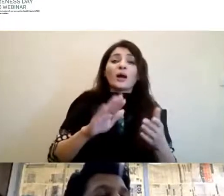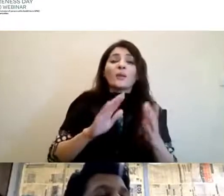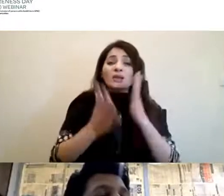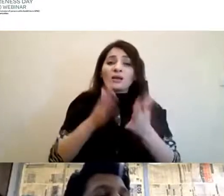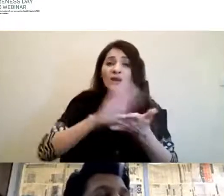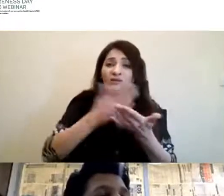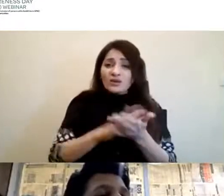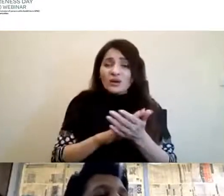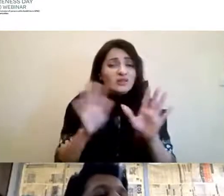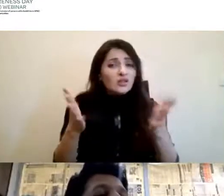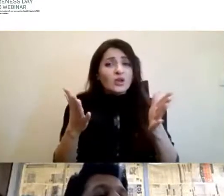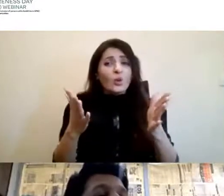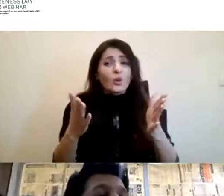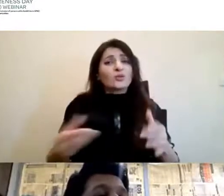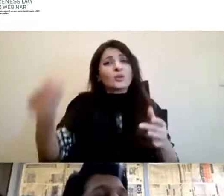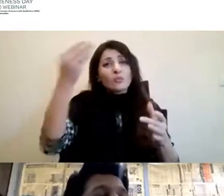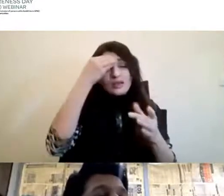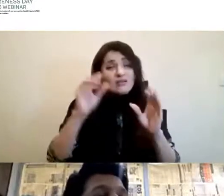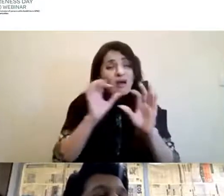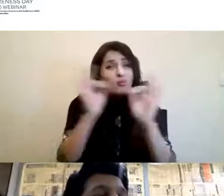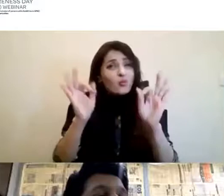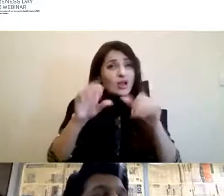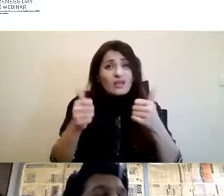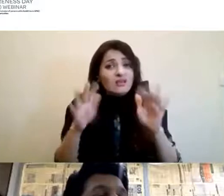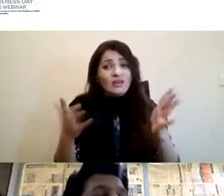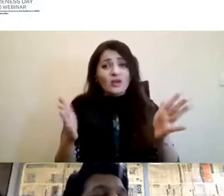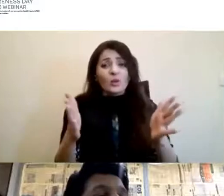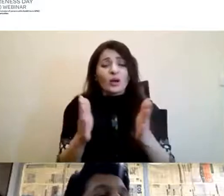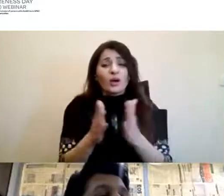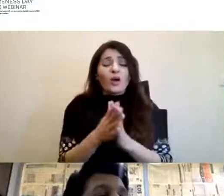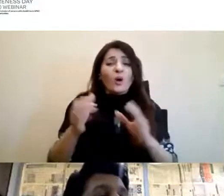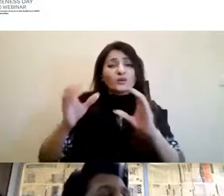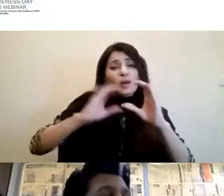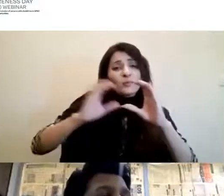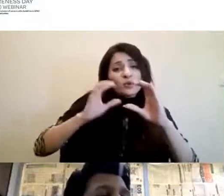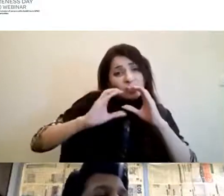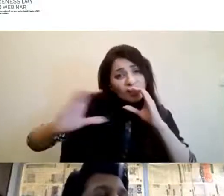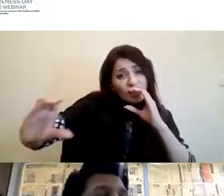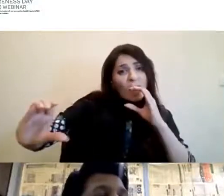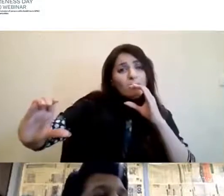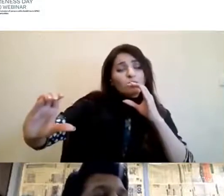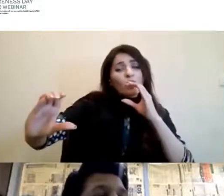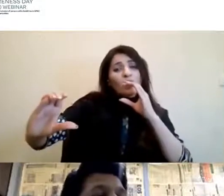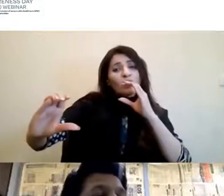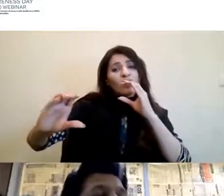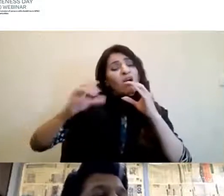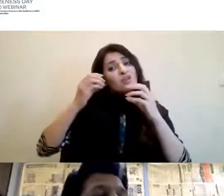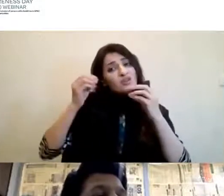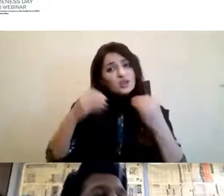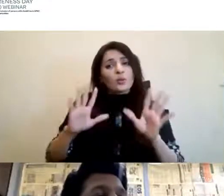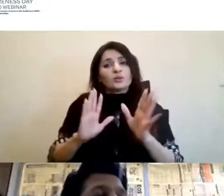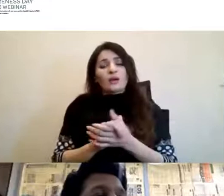need machine to learn sign language and bridge that communication gap, because we believe barrier breaks when communication starts. So that's